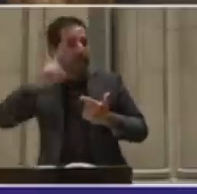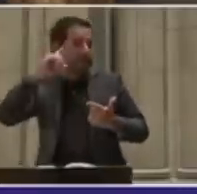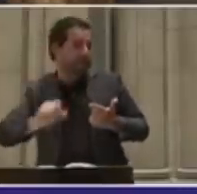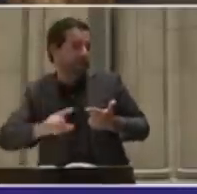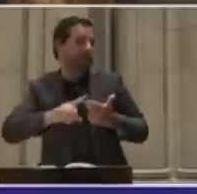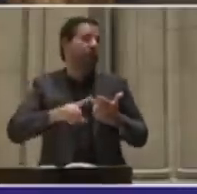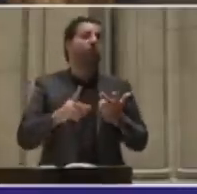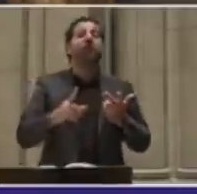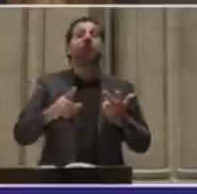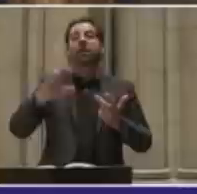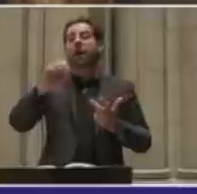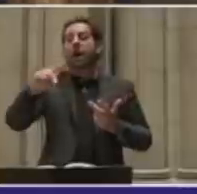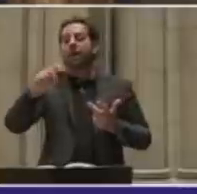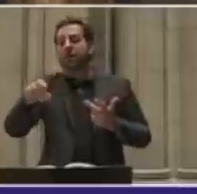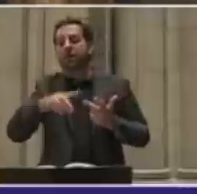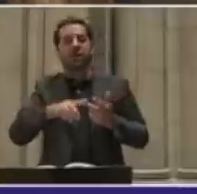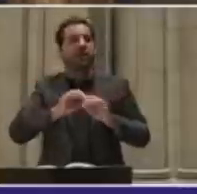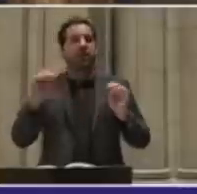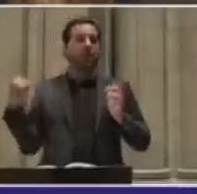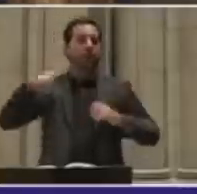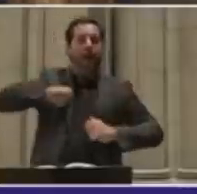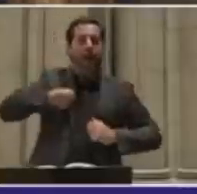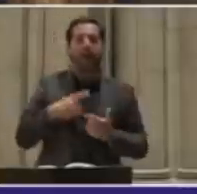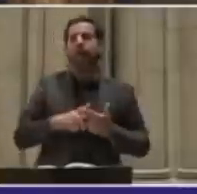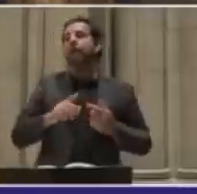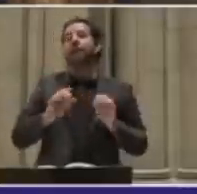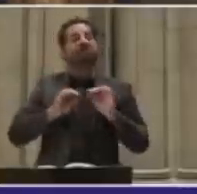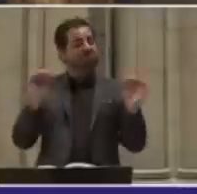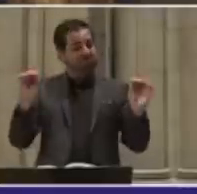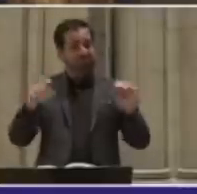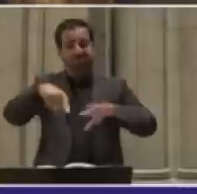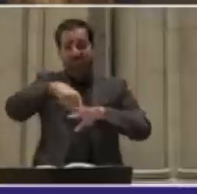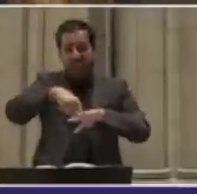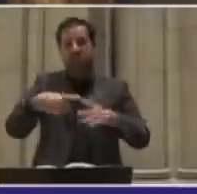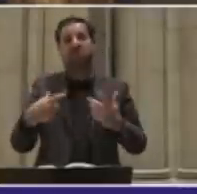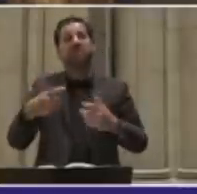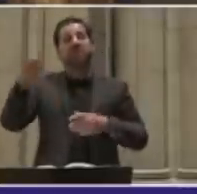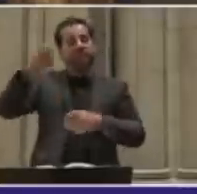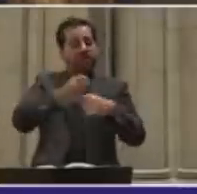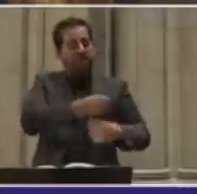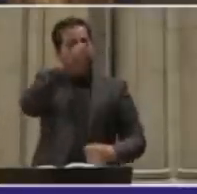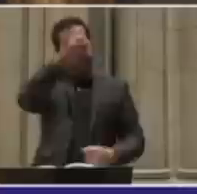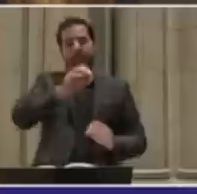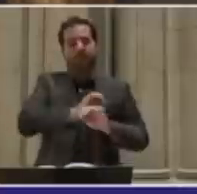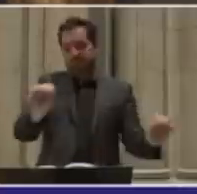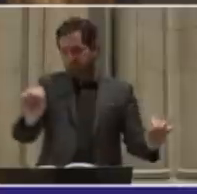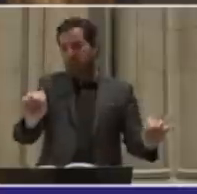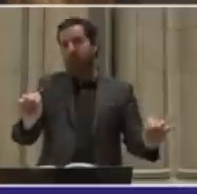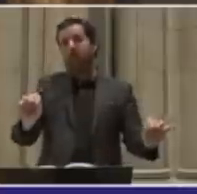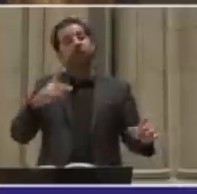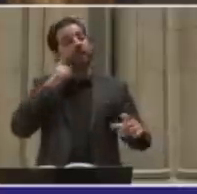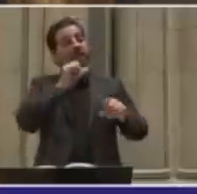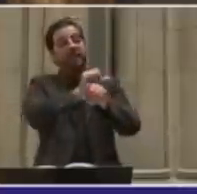your belts, no bag for your journey or two tunics or sandals or a staff. For